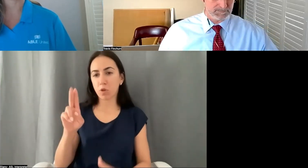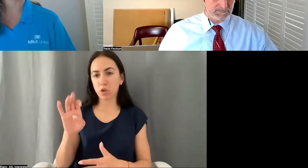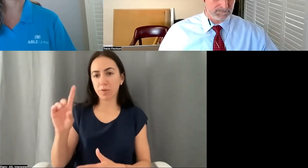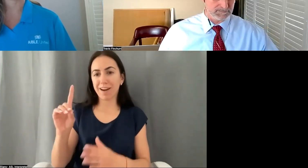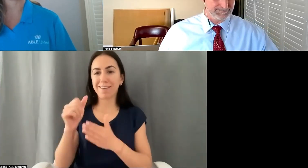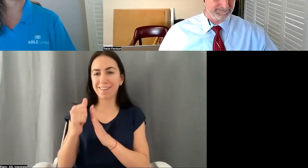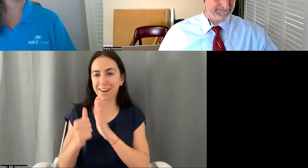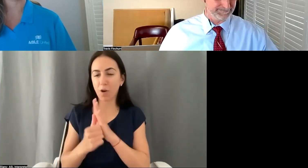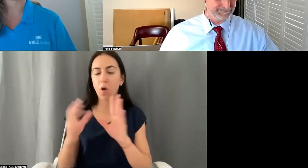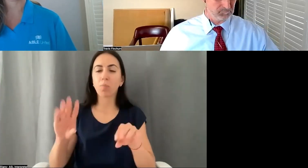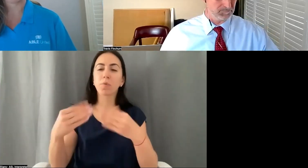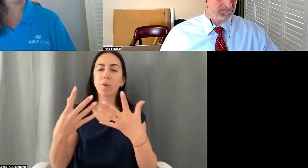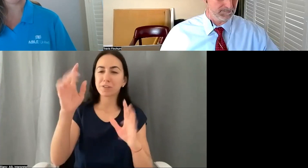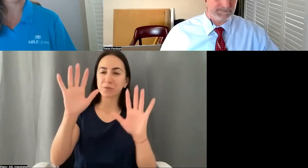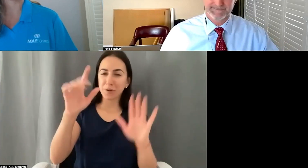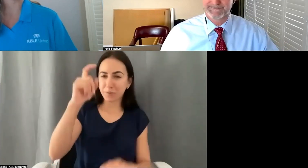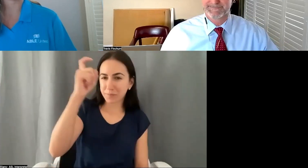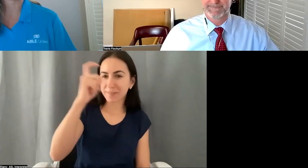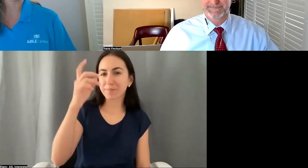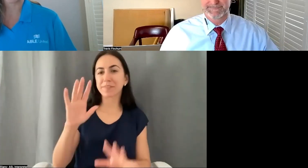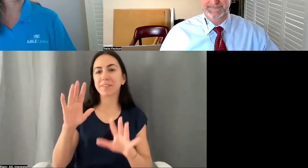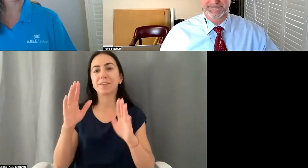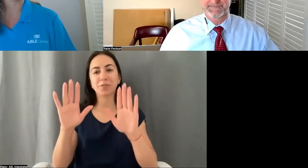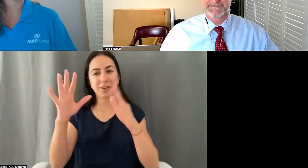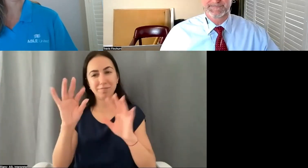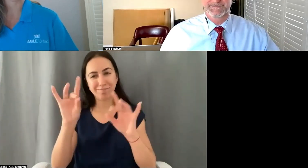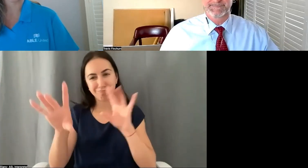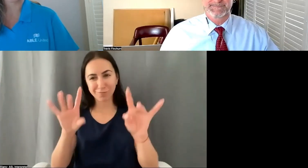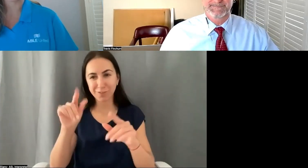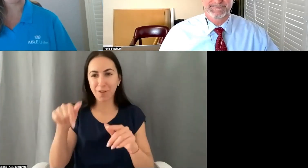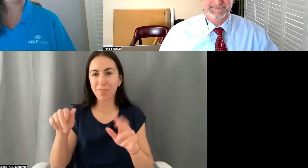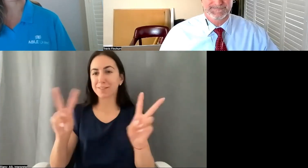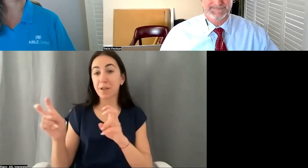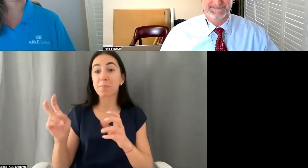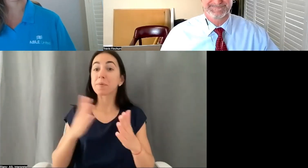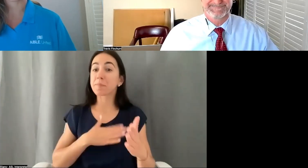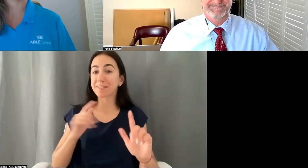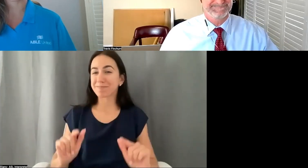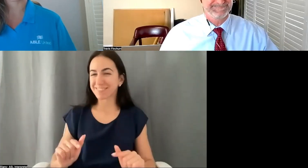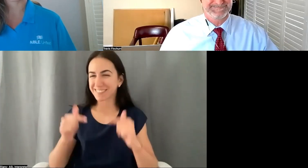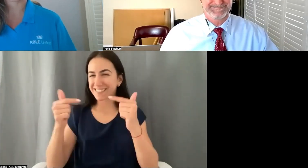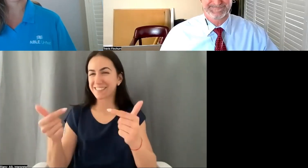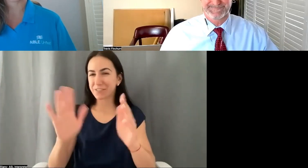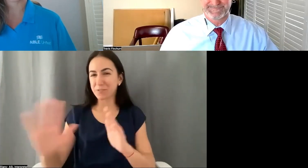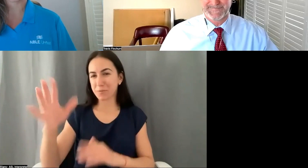such great wisdom and insight on this topic. Welcome, Travis, and please take it away with your presentation.